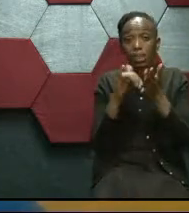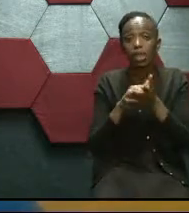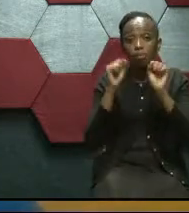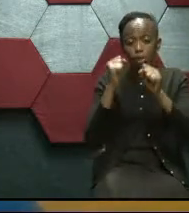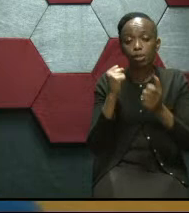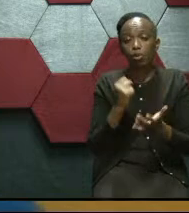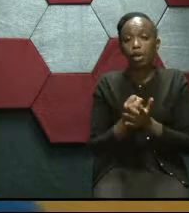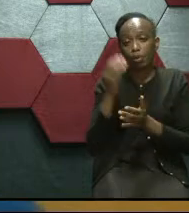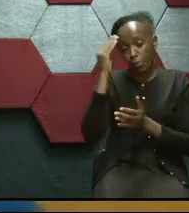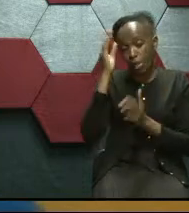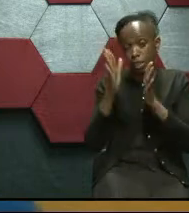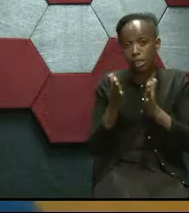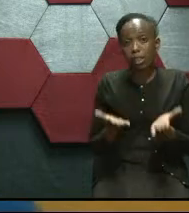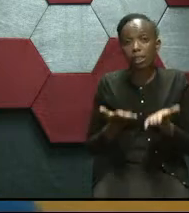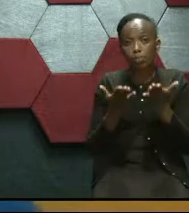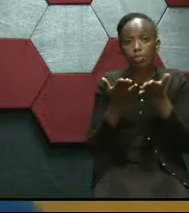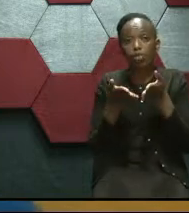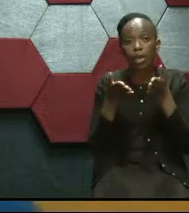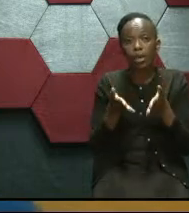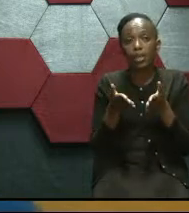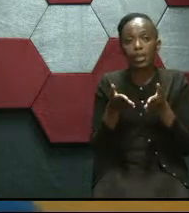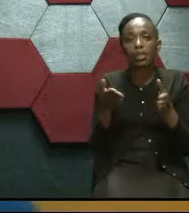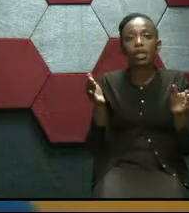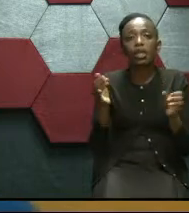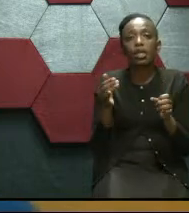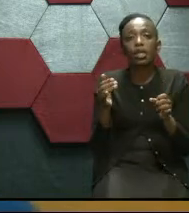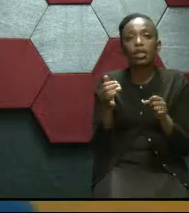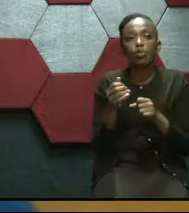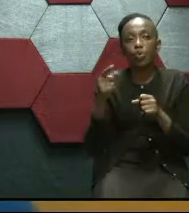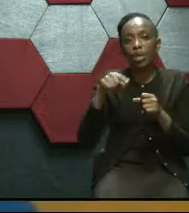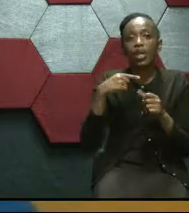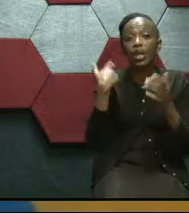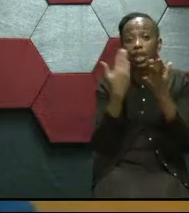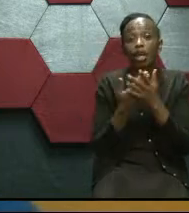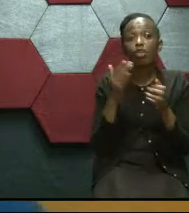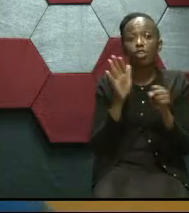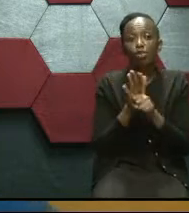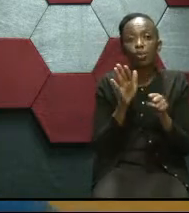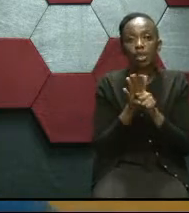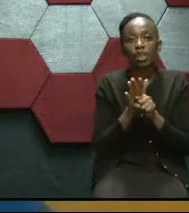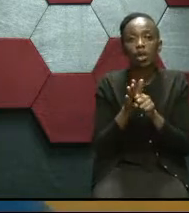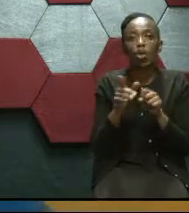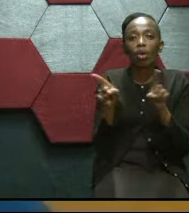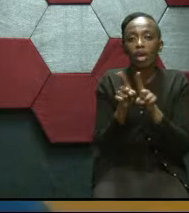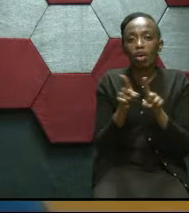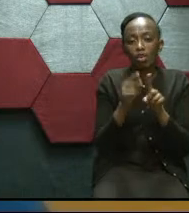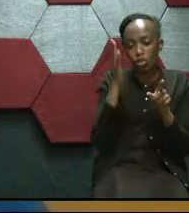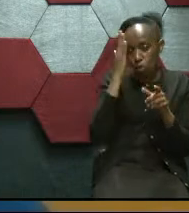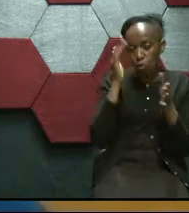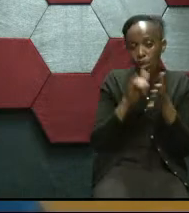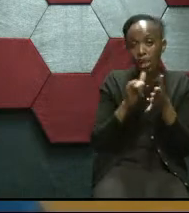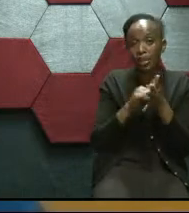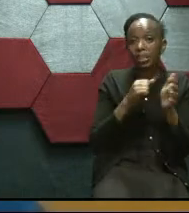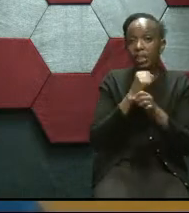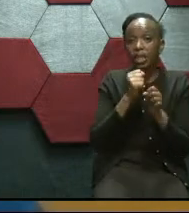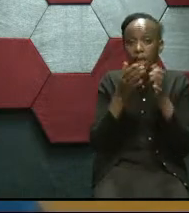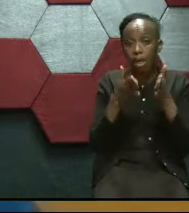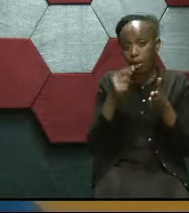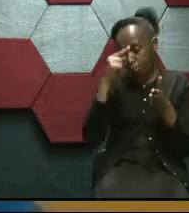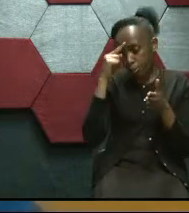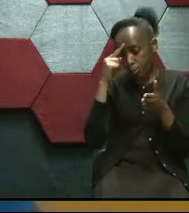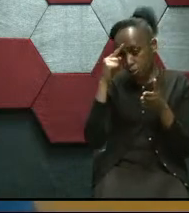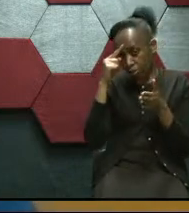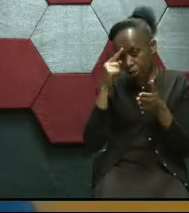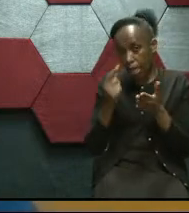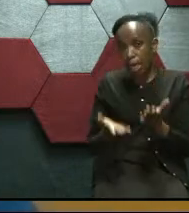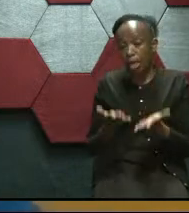the students improve. And this cannot be taken for granted. We thank you very much. We also note that this year, because of the advances